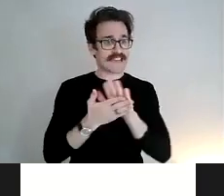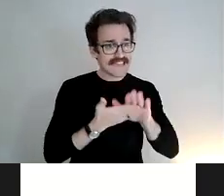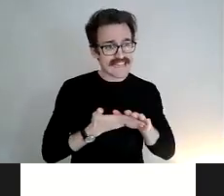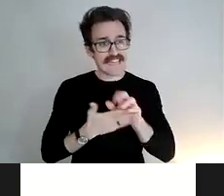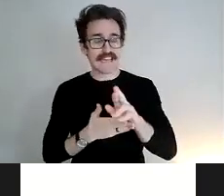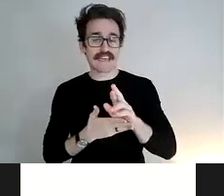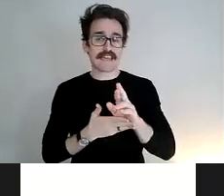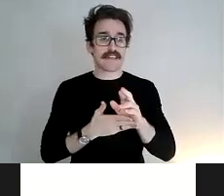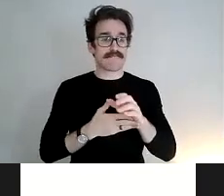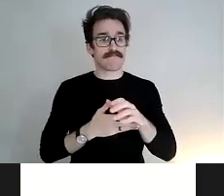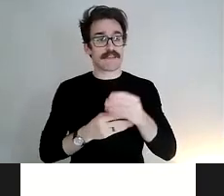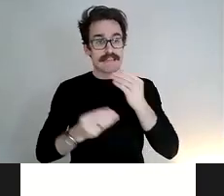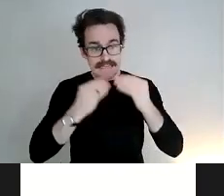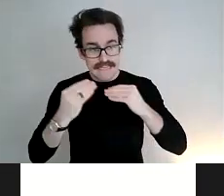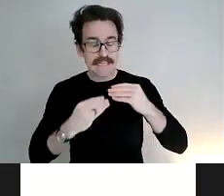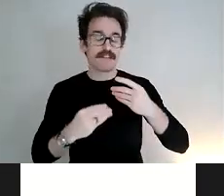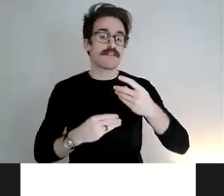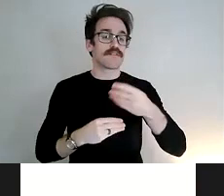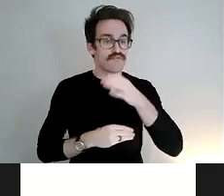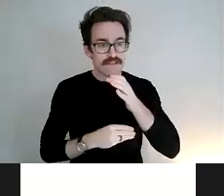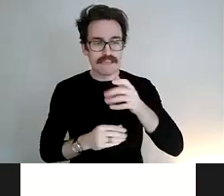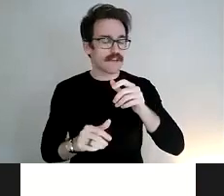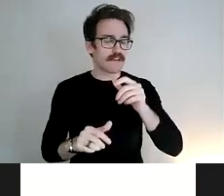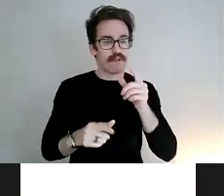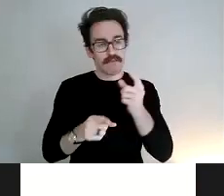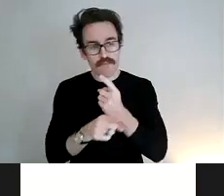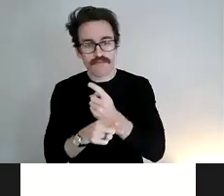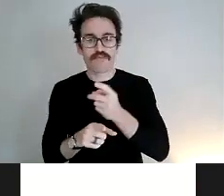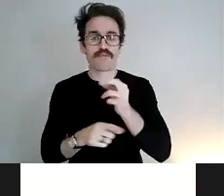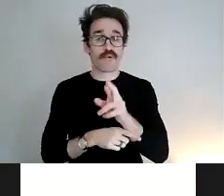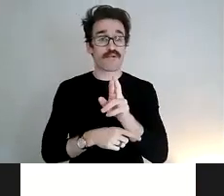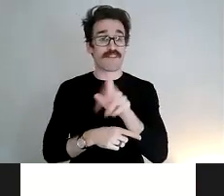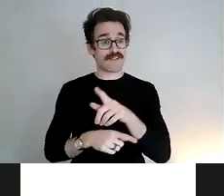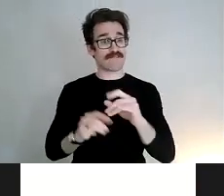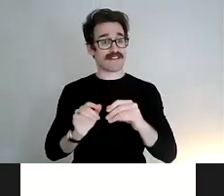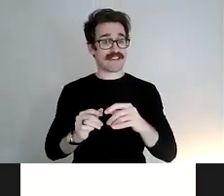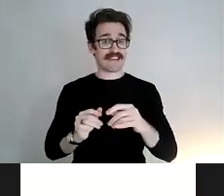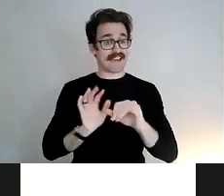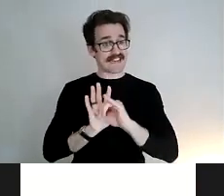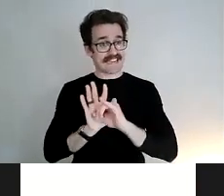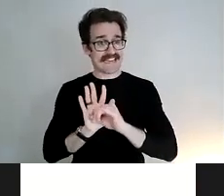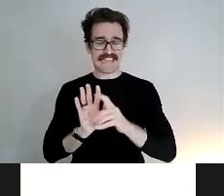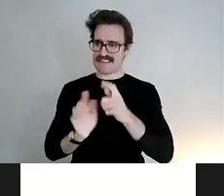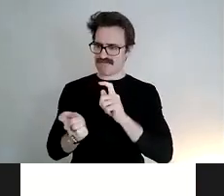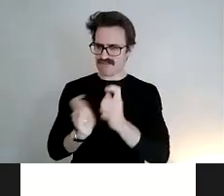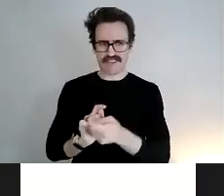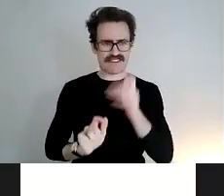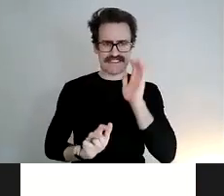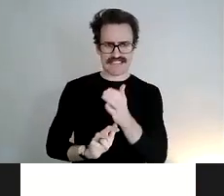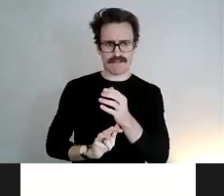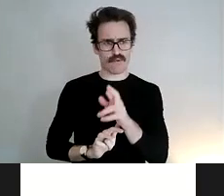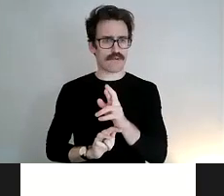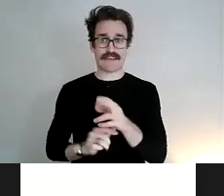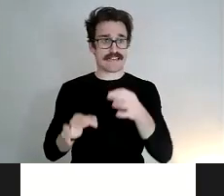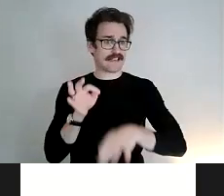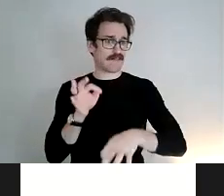communication, disorientation to time, place, personal identity, impaired thought process, problems with simple